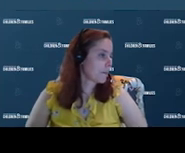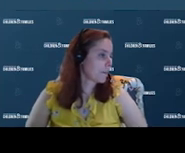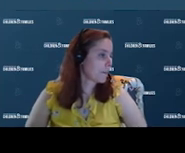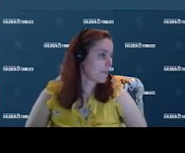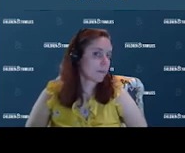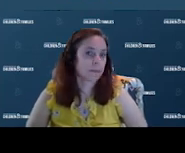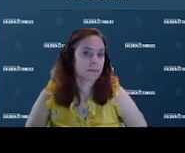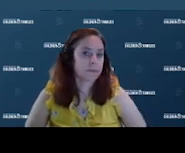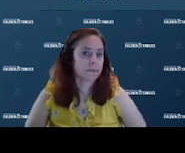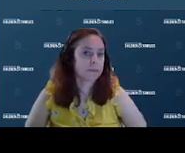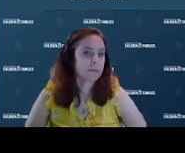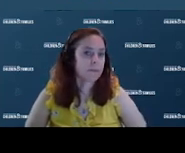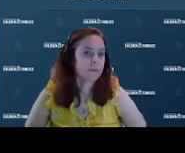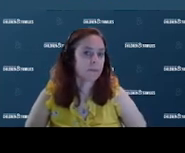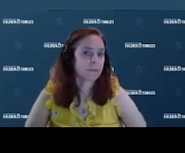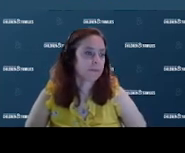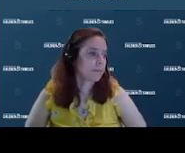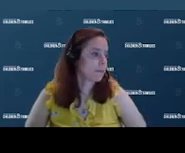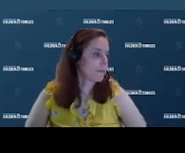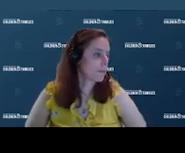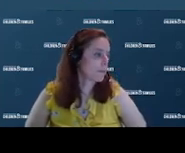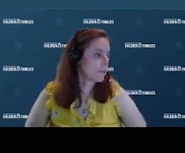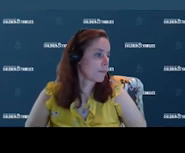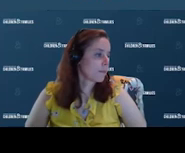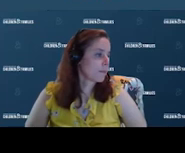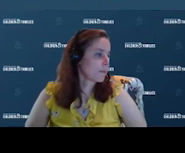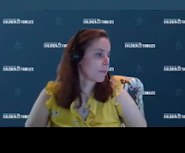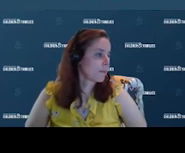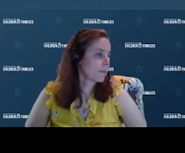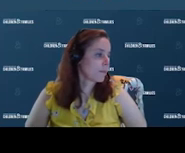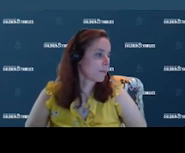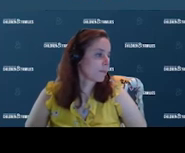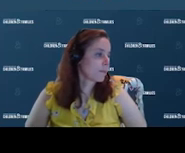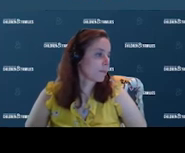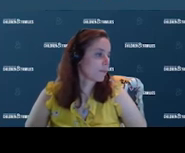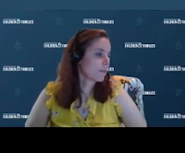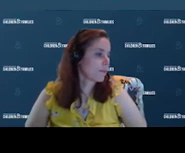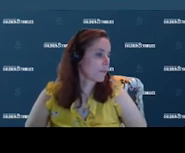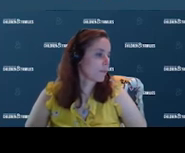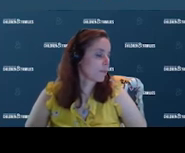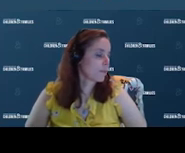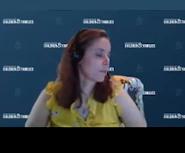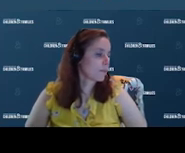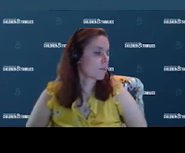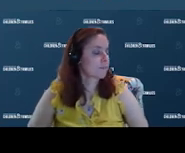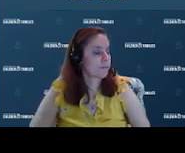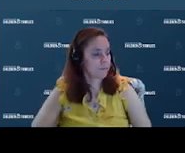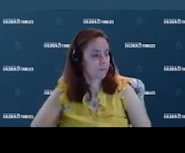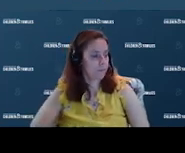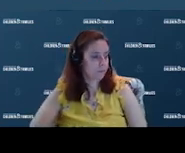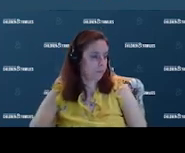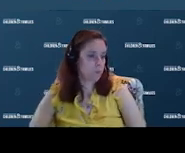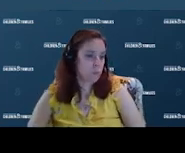supporting domestic violence and sexual assault programs, and program advocates in particular. Fringe benefits